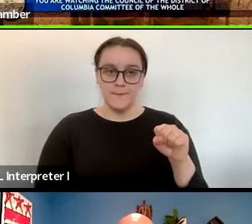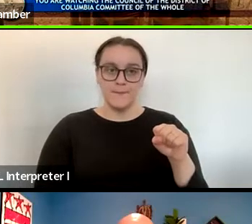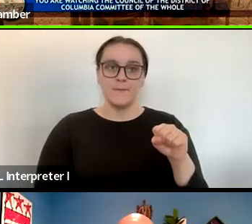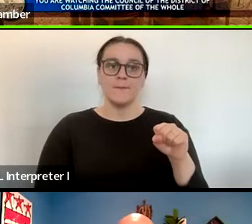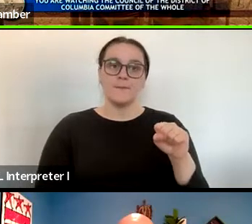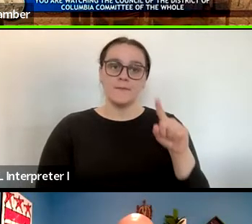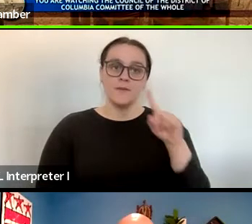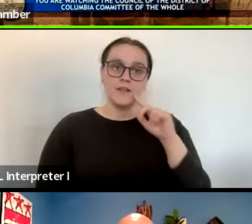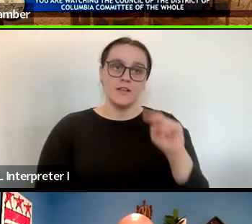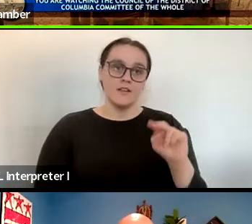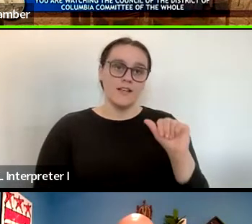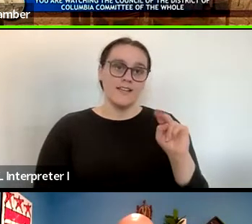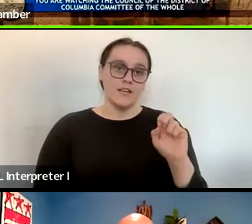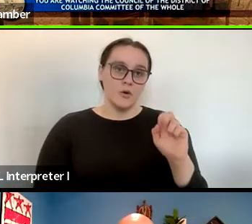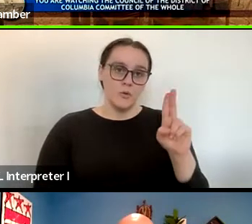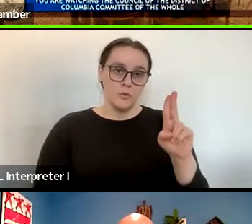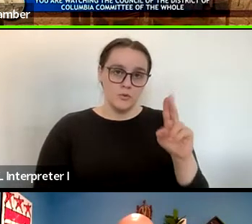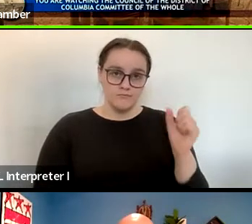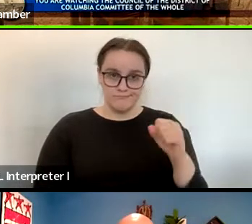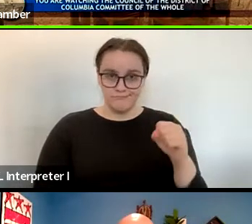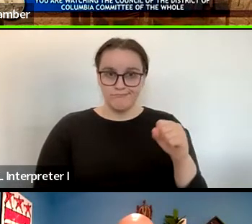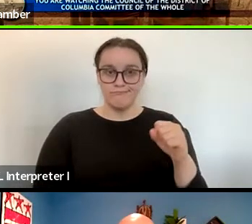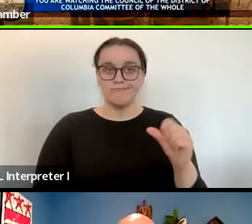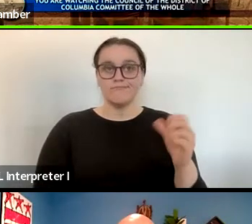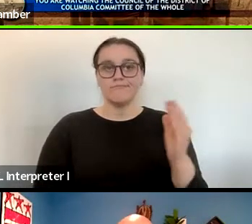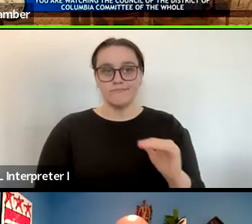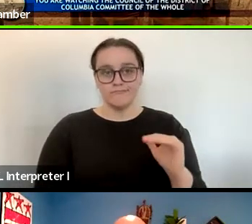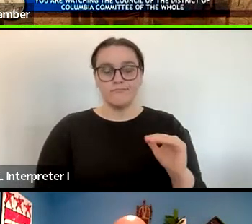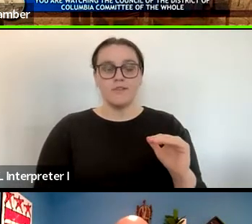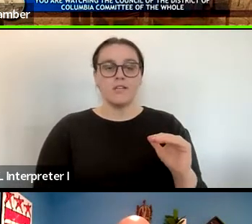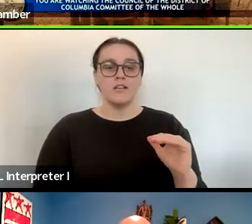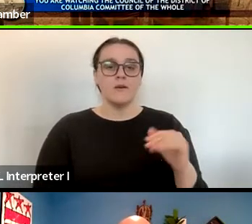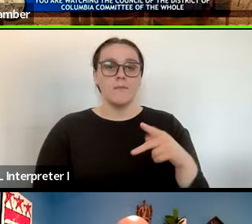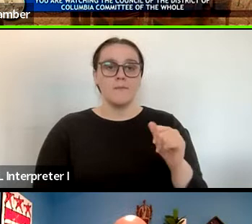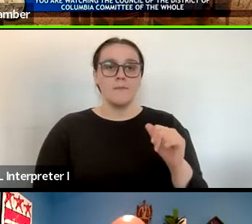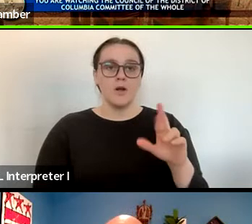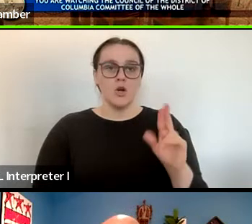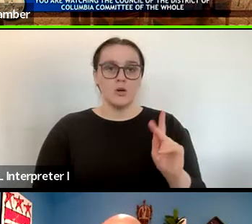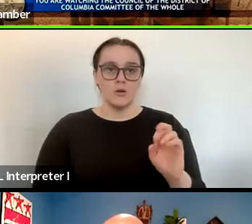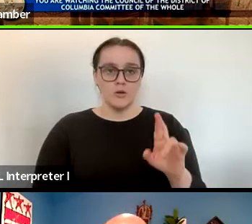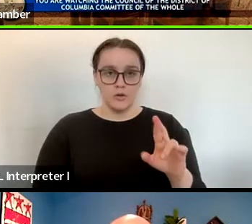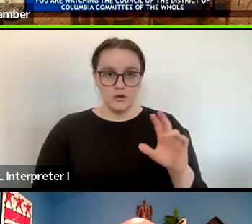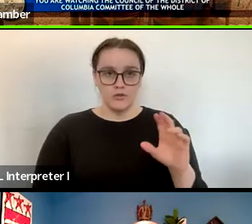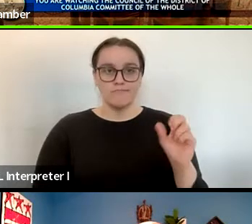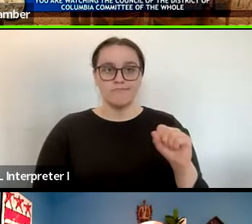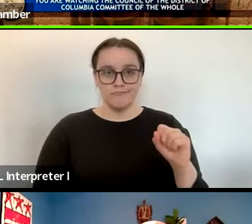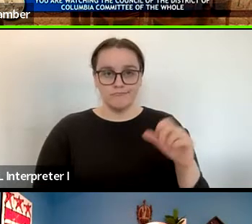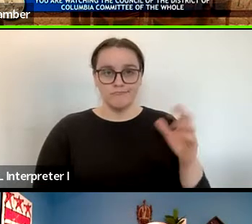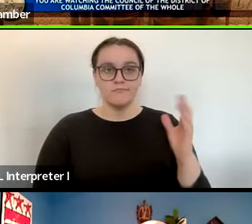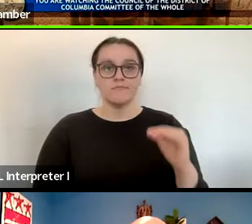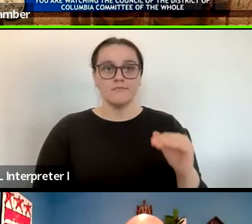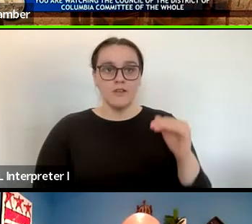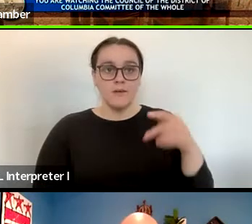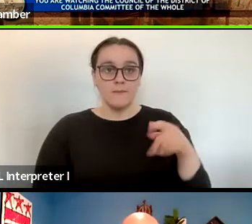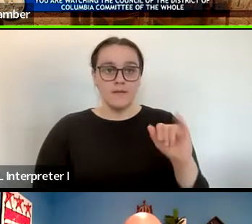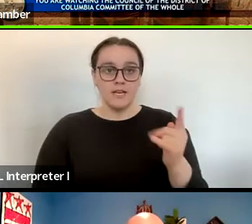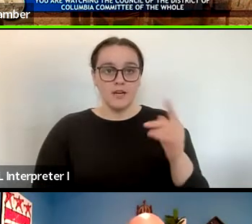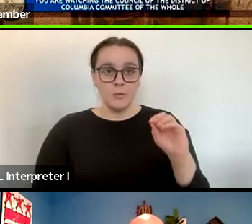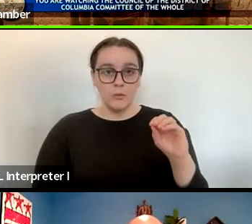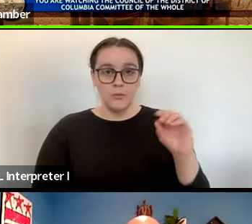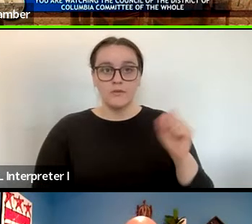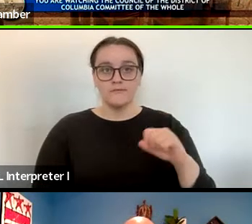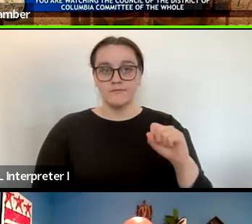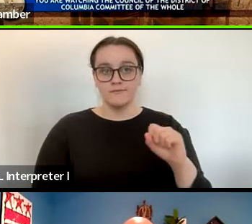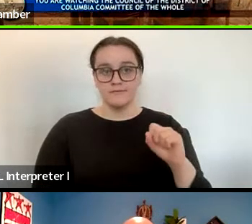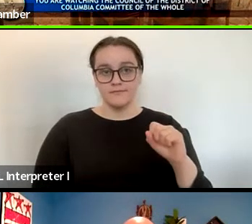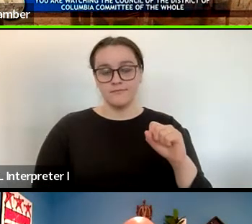yes. Councilmember Nadeau. Yes. Councilmember Nadeau votes yes. Councilmember Parker. Yes. Councilmember Parker votes yes. Councilmember Pinto. Yes.